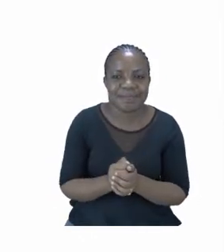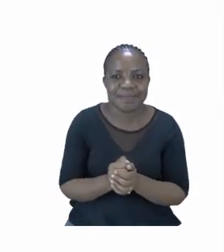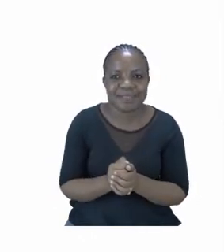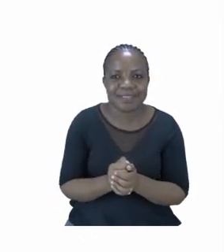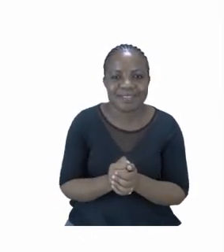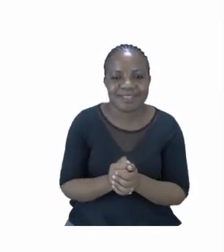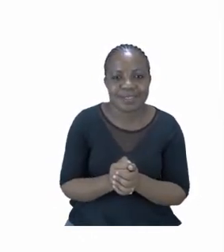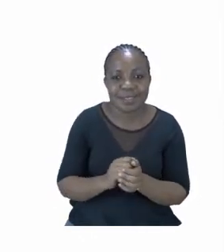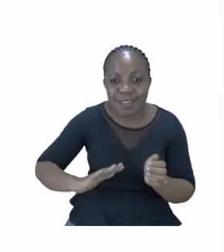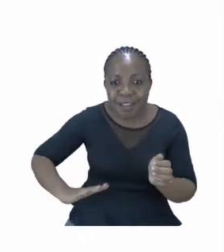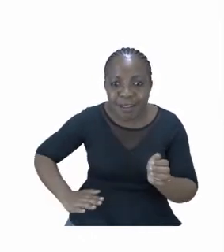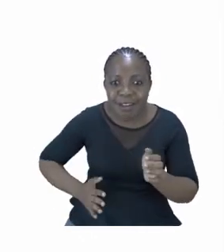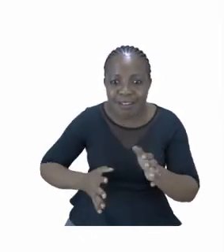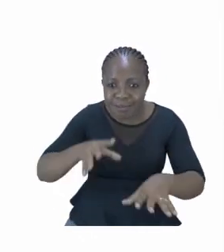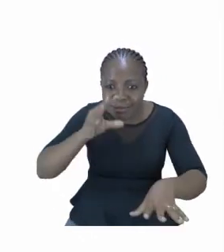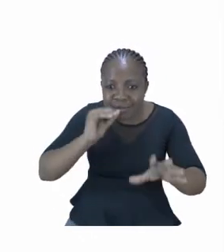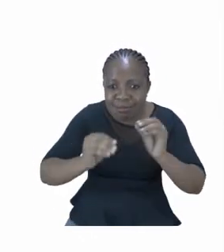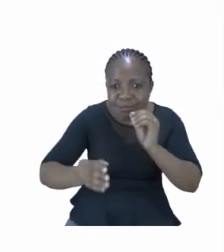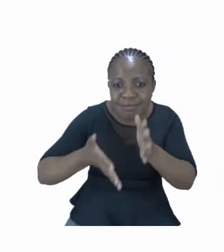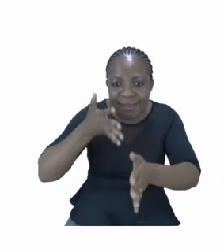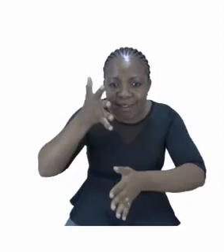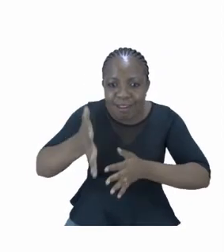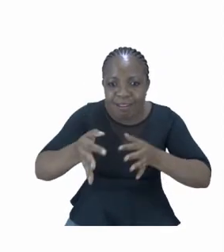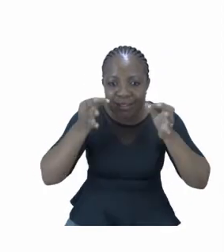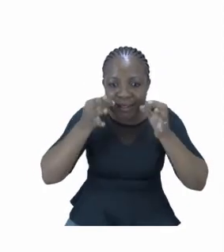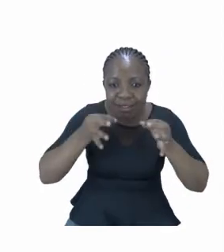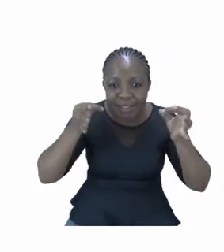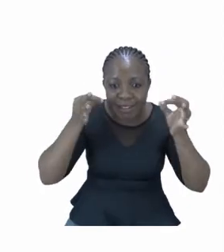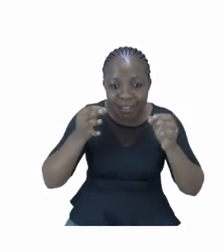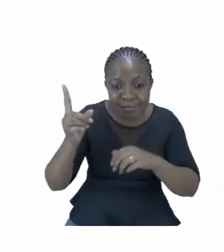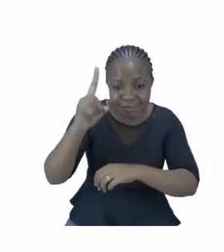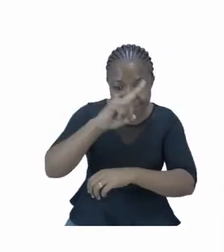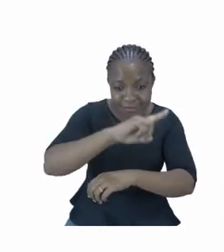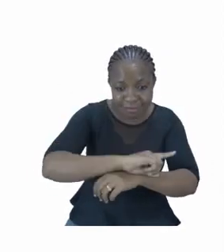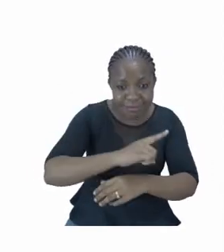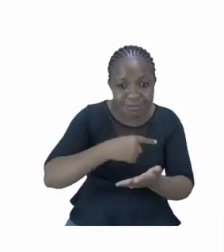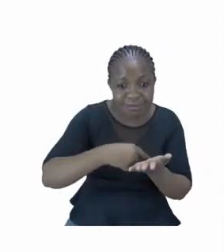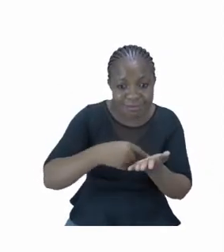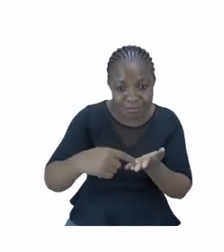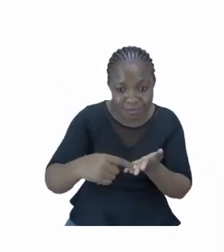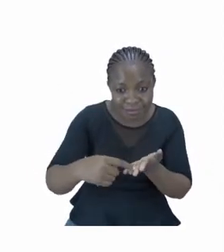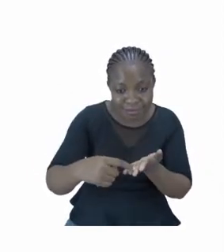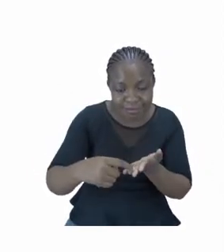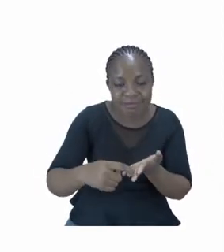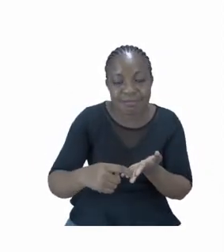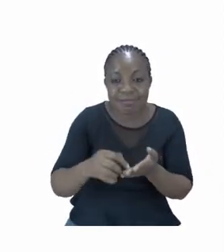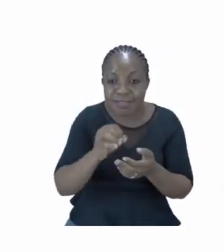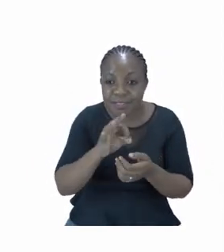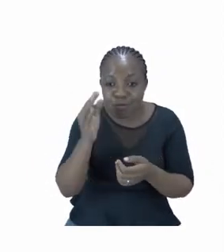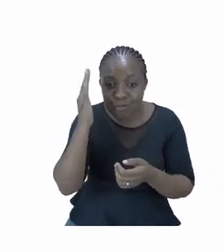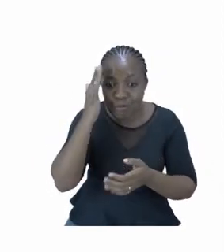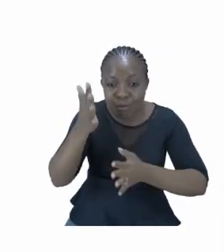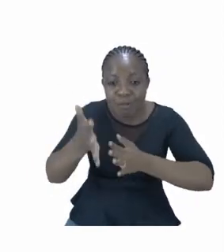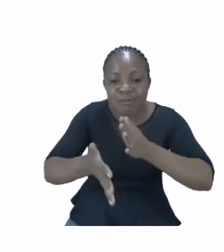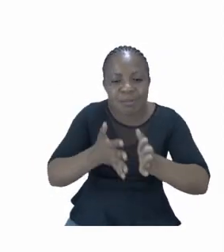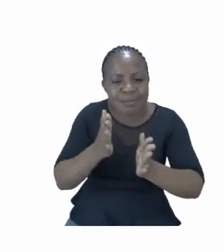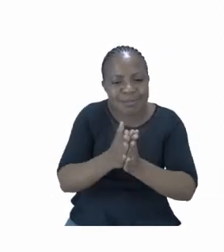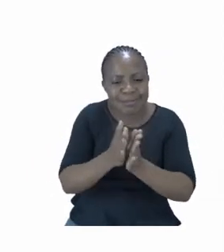sure you would. So if you know the song, please sing with me. Are you ready?